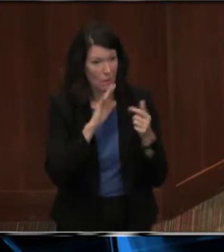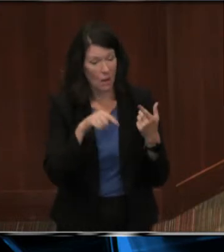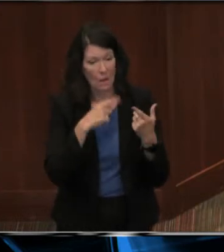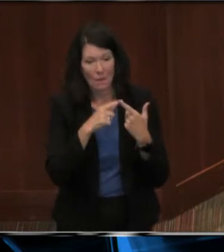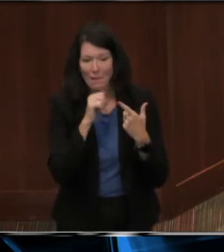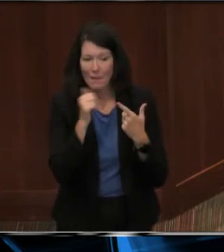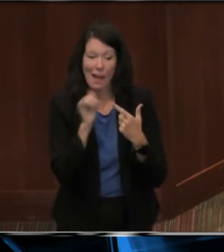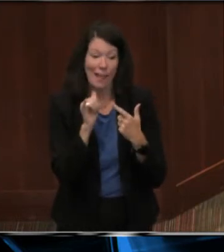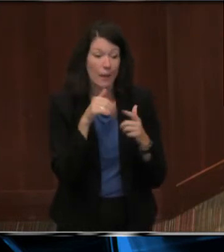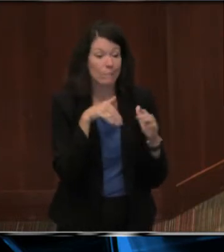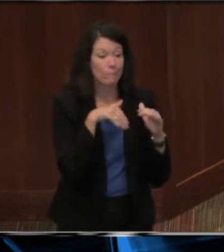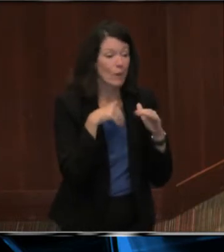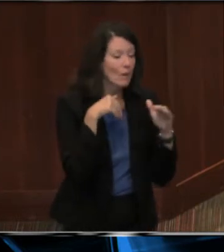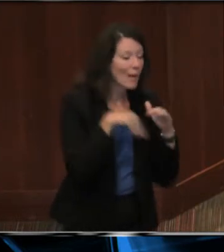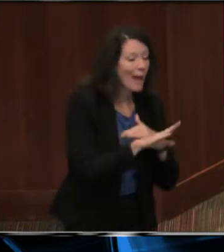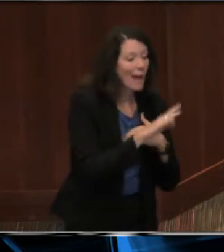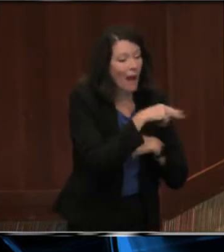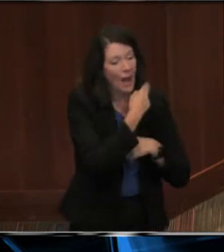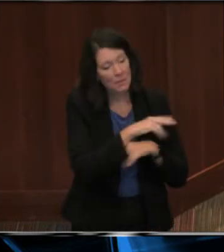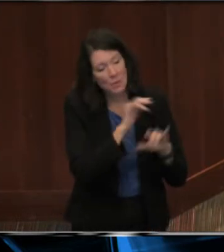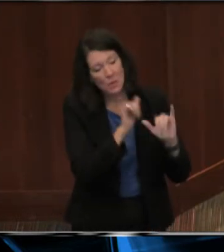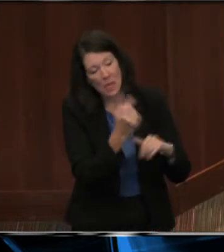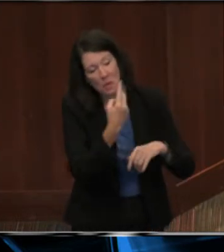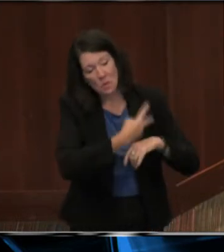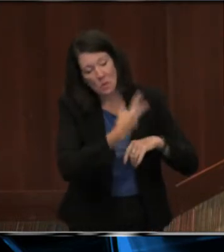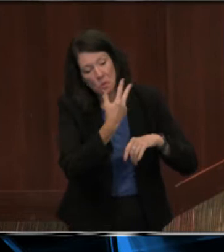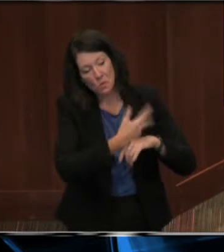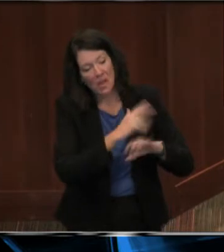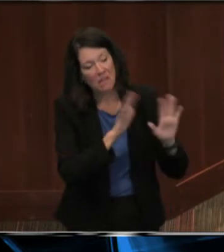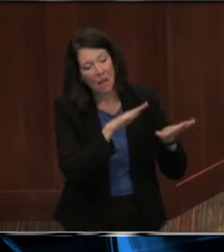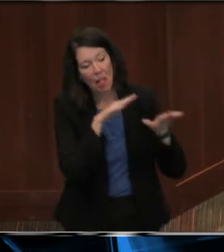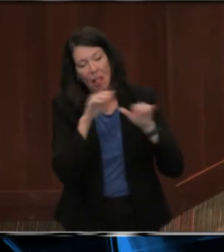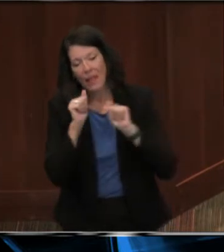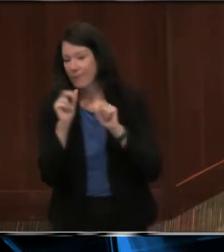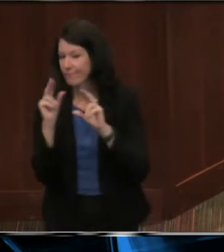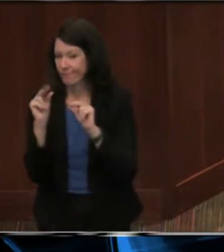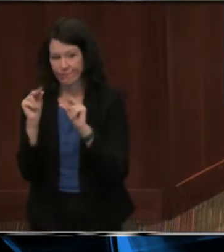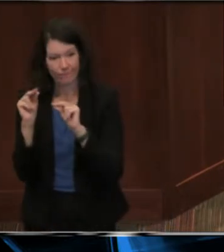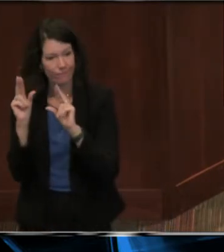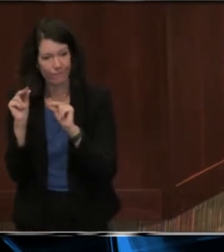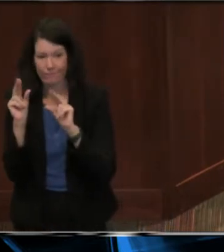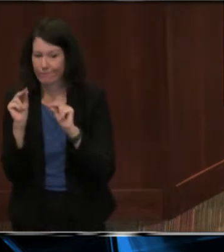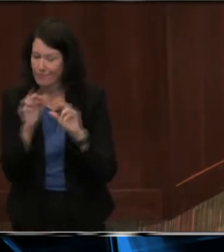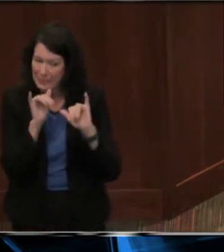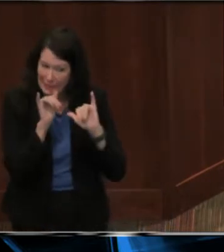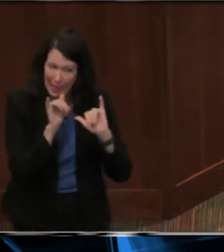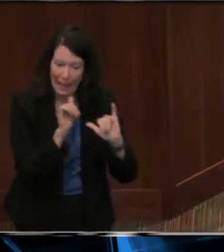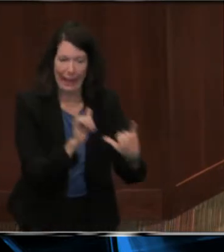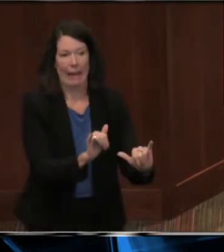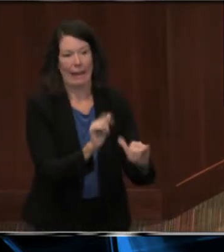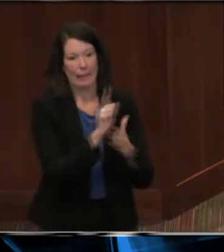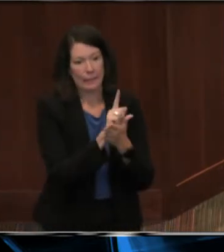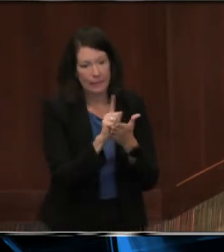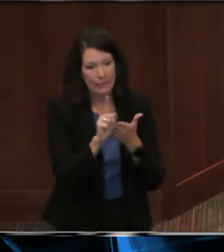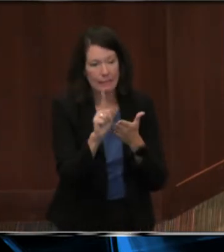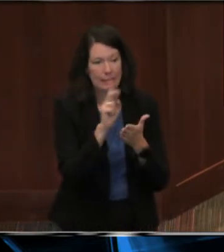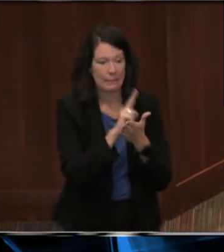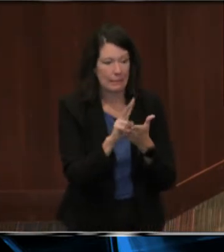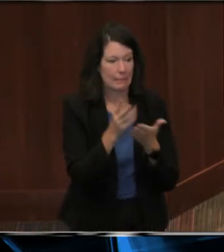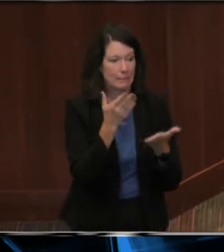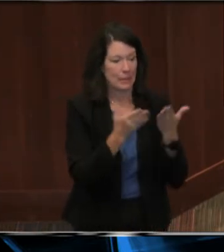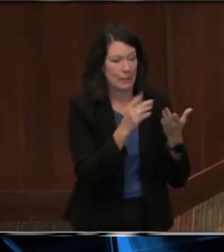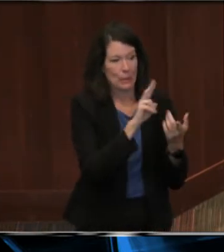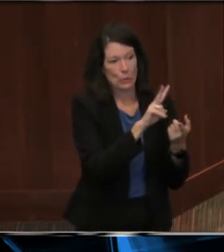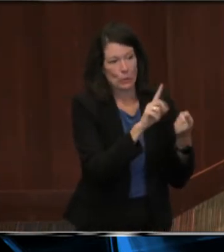just kind of like you walk in and then you leave, but there's that census. And so we are beginning to see that our census has gone from maybe 2 to